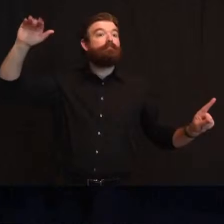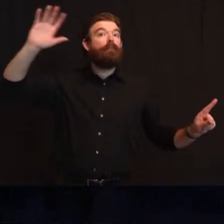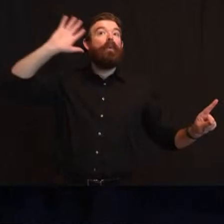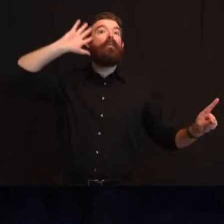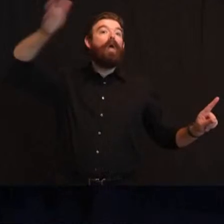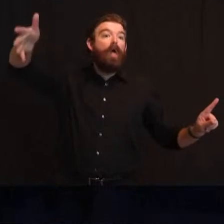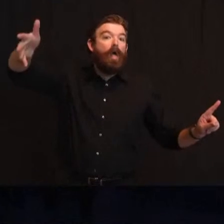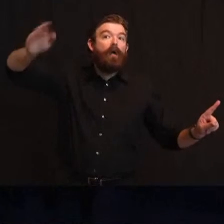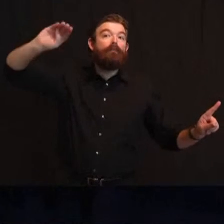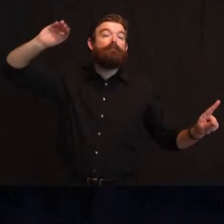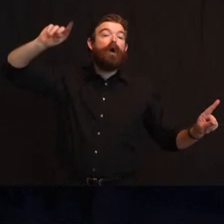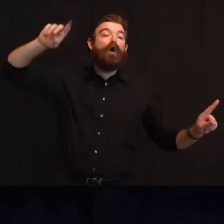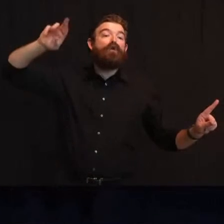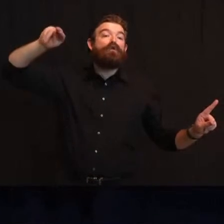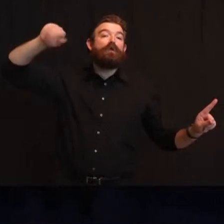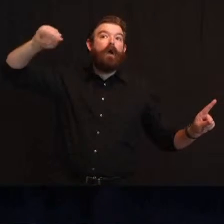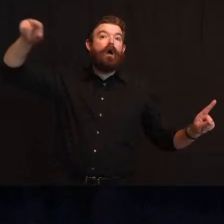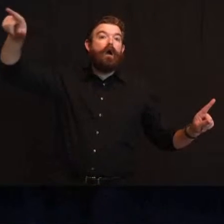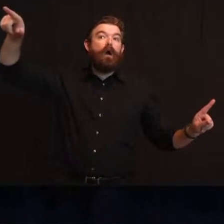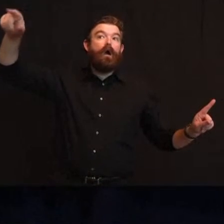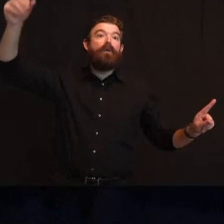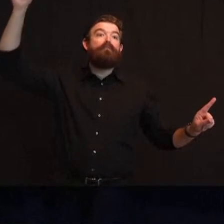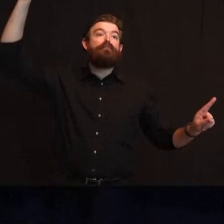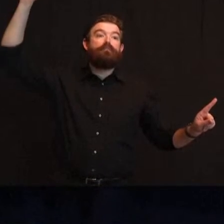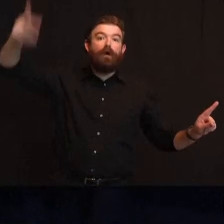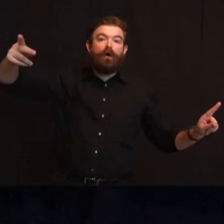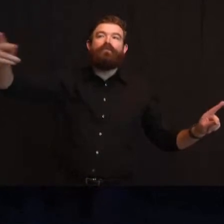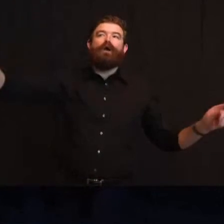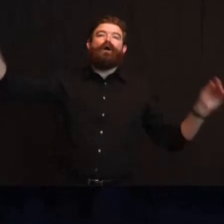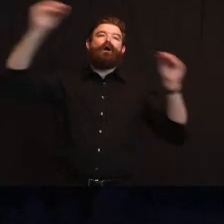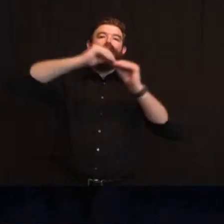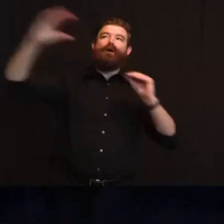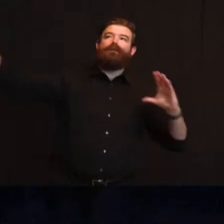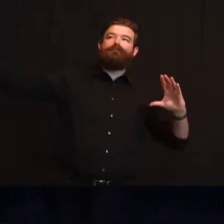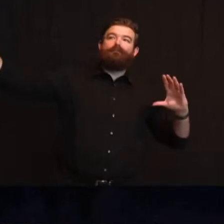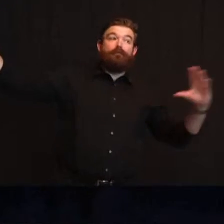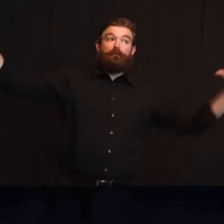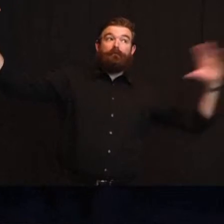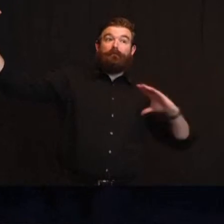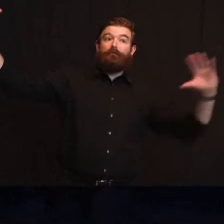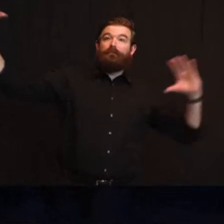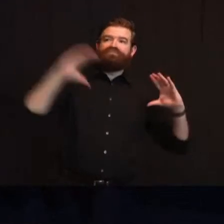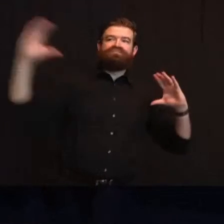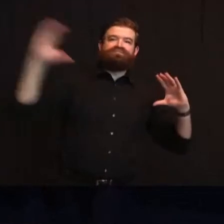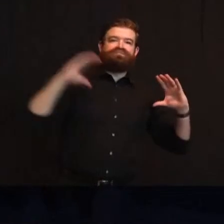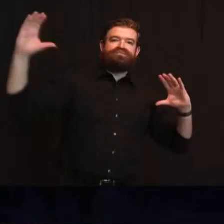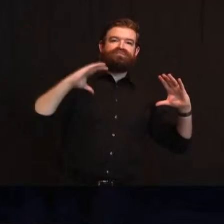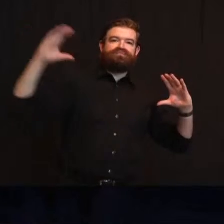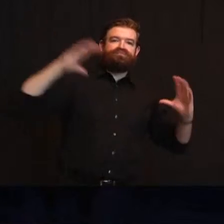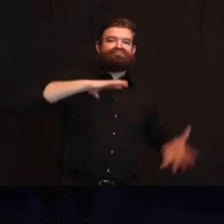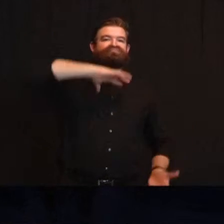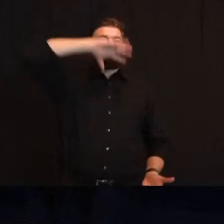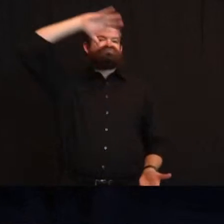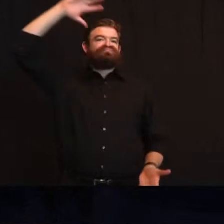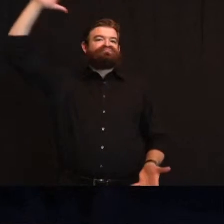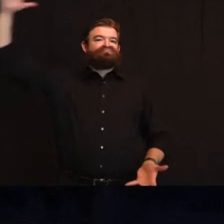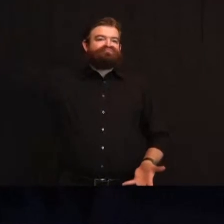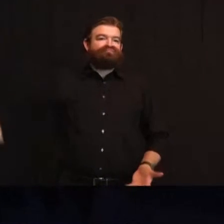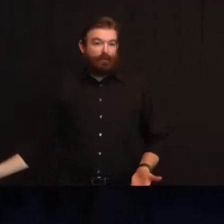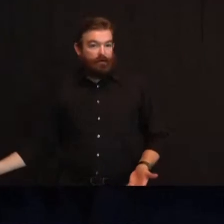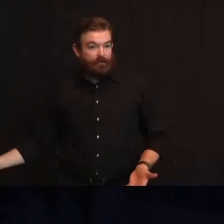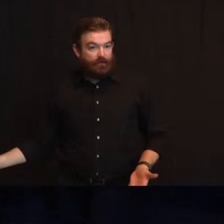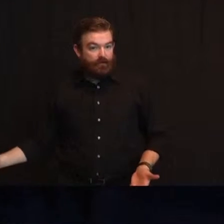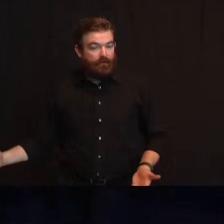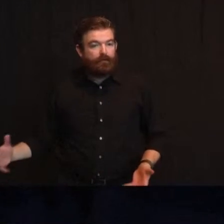Our Professional Advisory Committee continues to work through prioritization of essential workers, which is considered